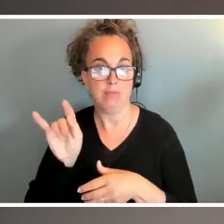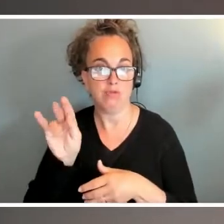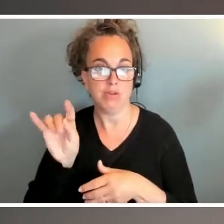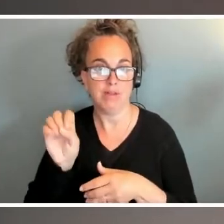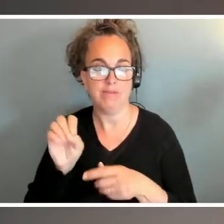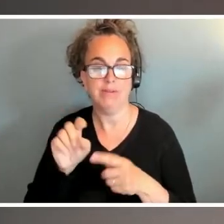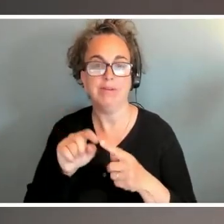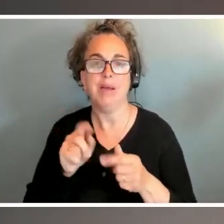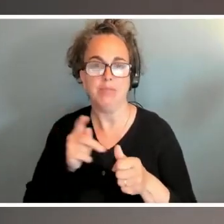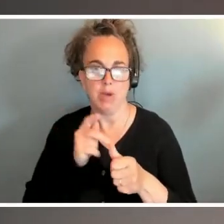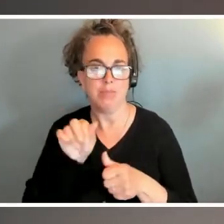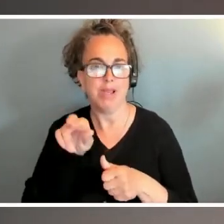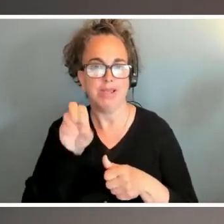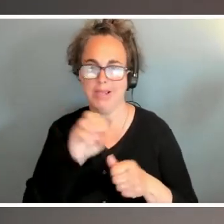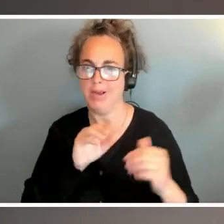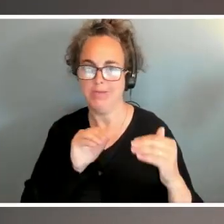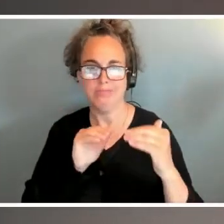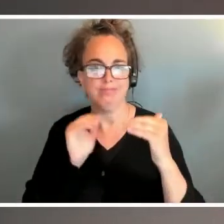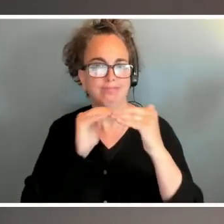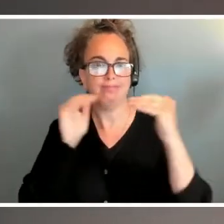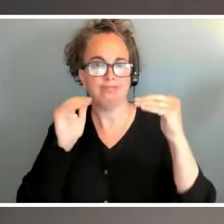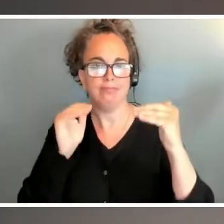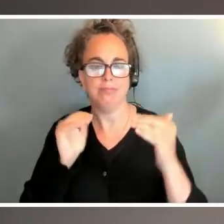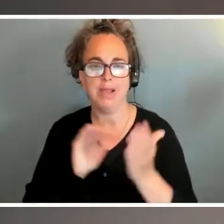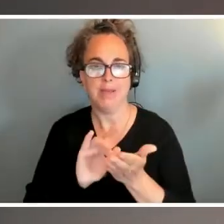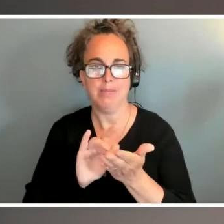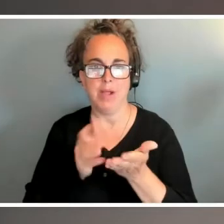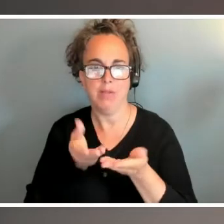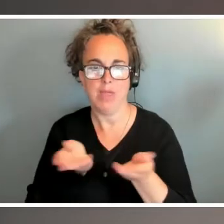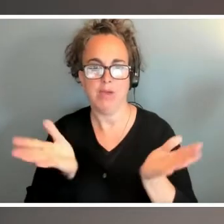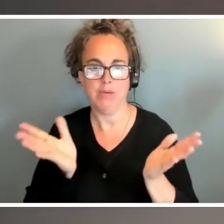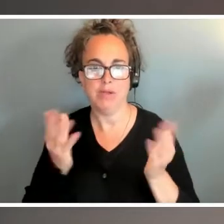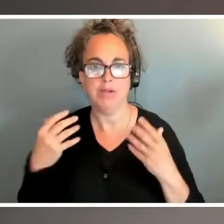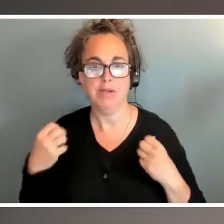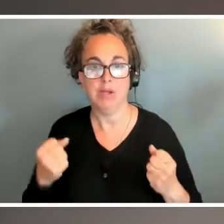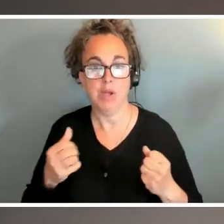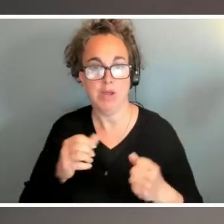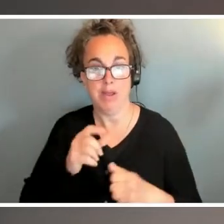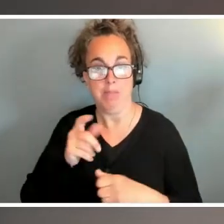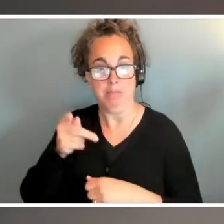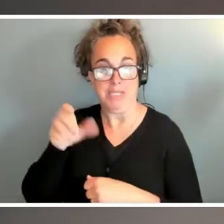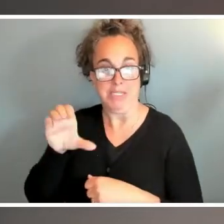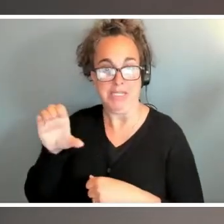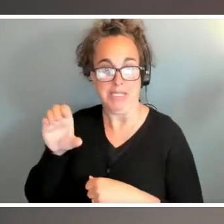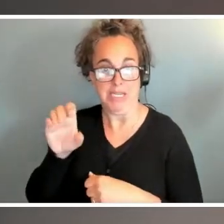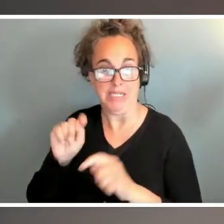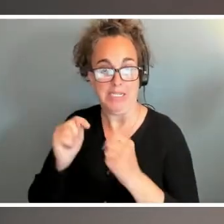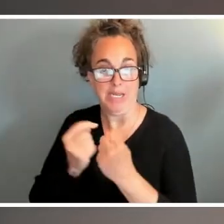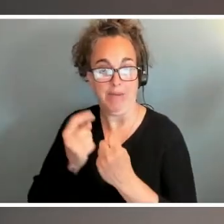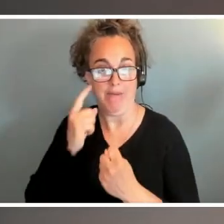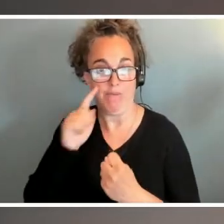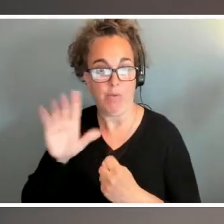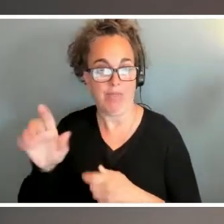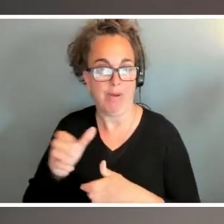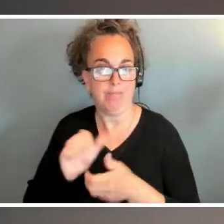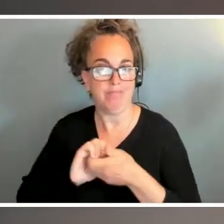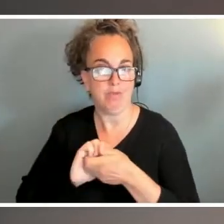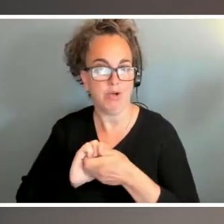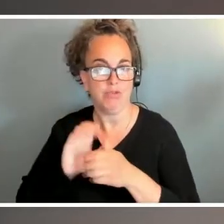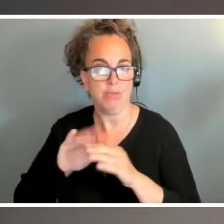to advance health equity. And we're so grateful to Ann Greiner and the PCC team for their partnership on this